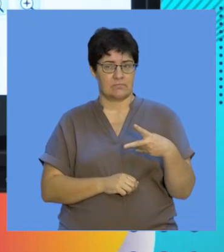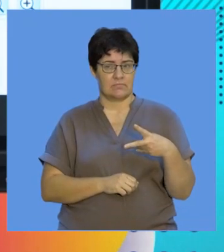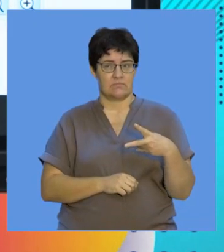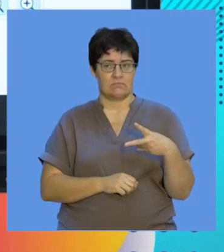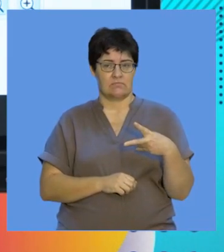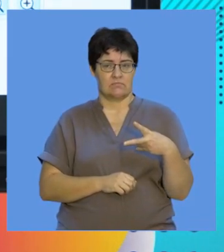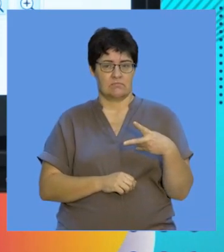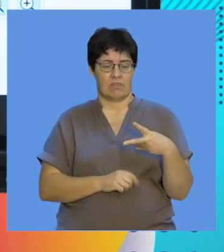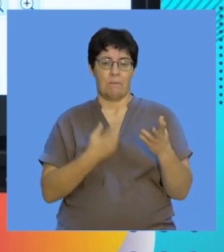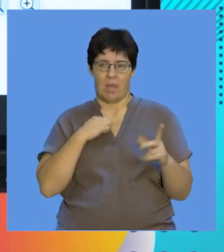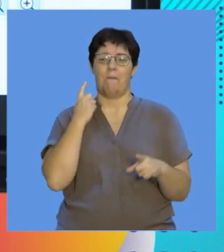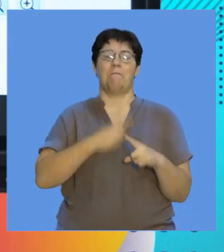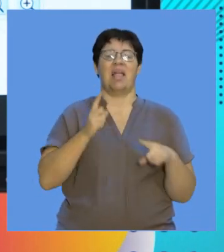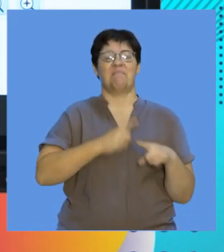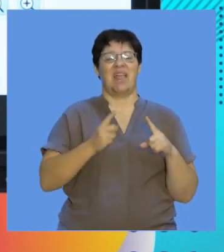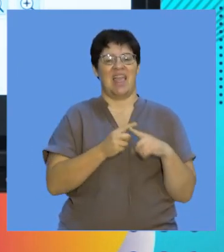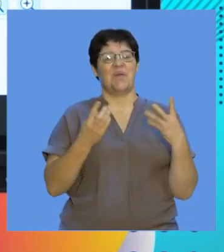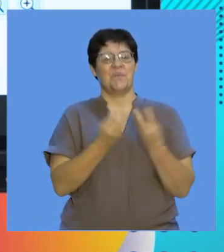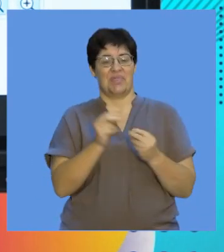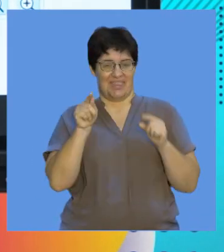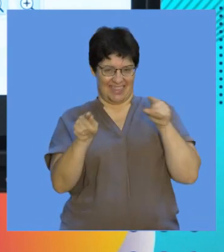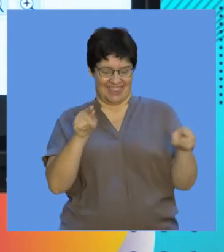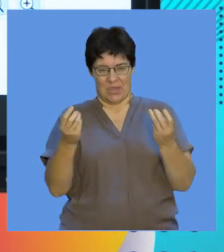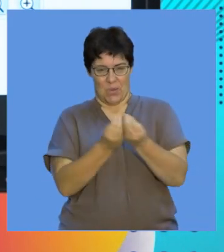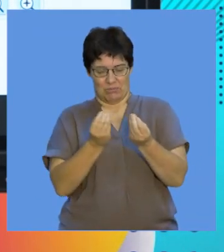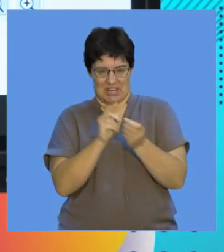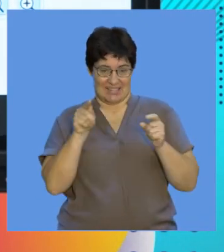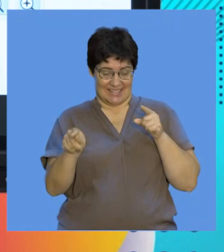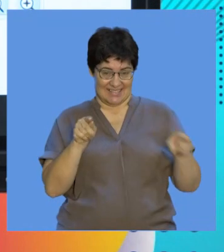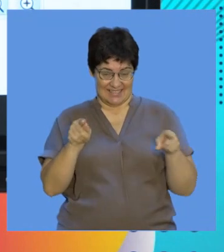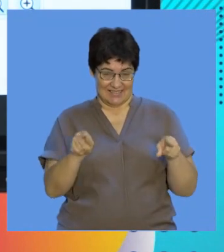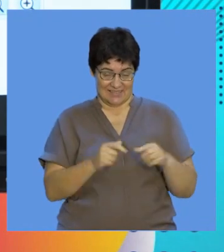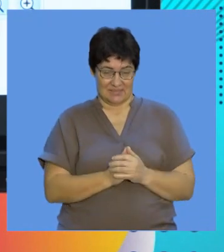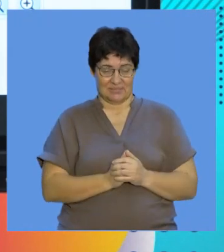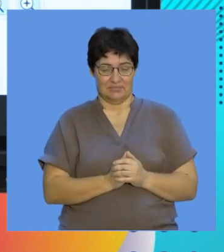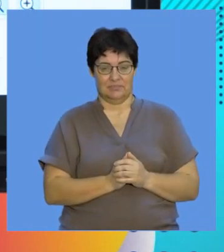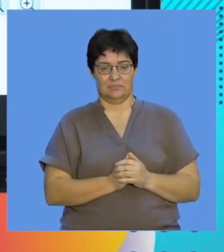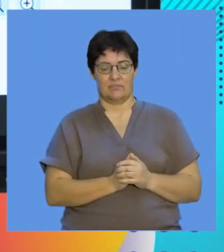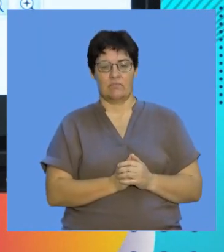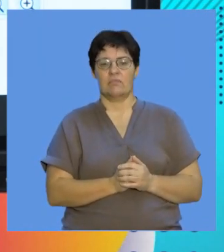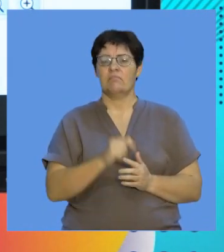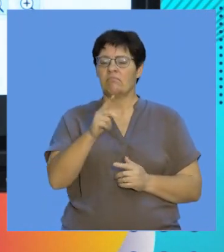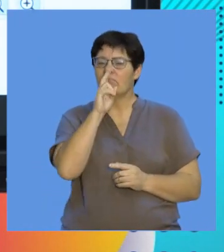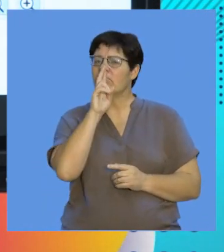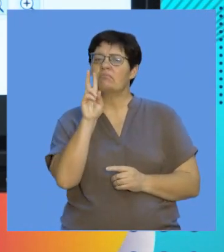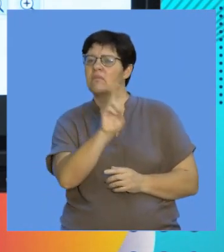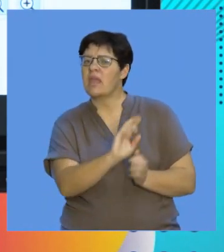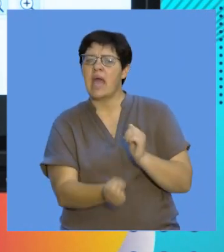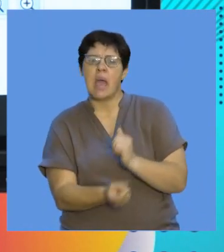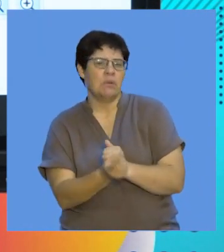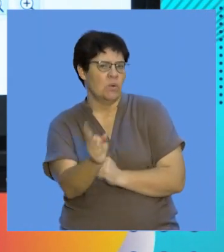I'm going to play around with these two objects, okay? And what we're going to look at is we're going to see what